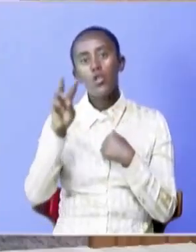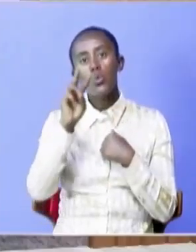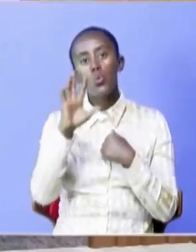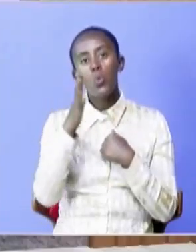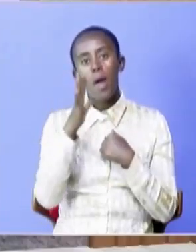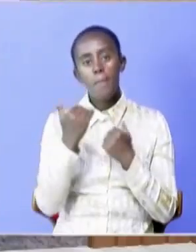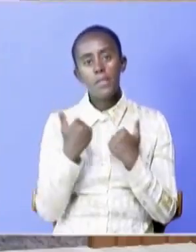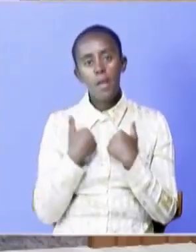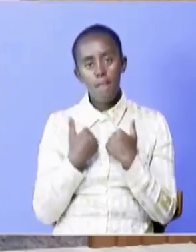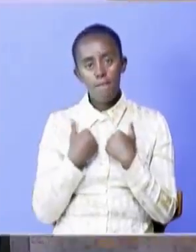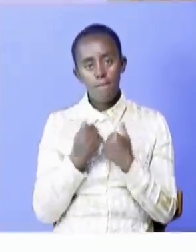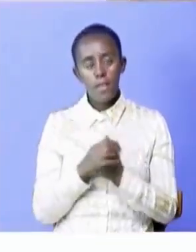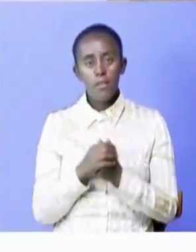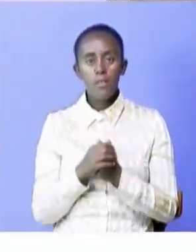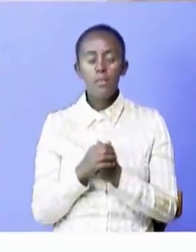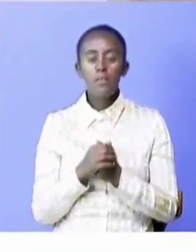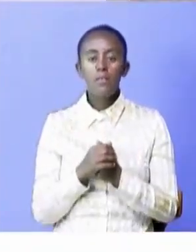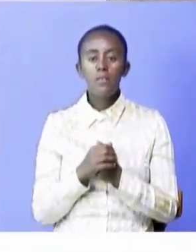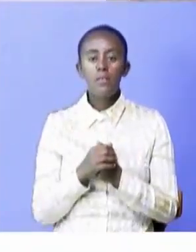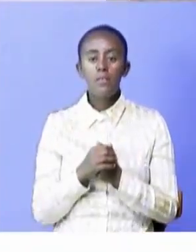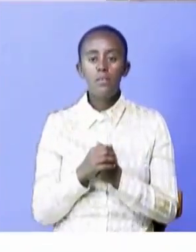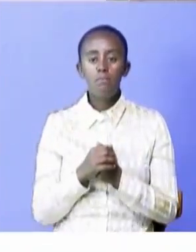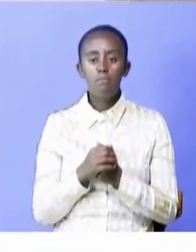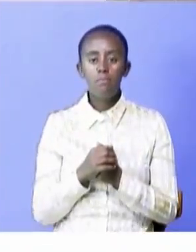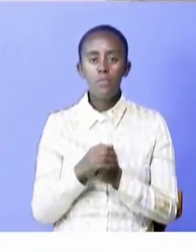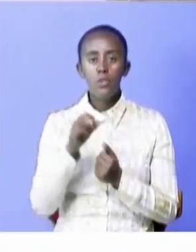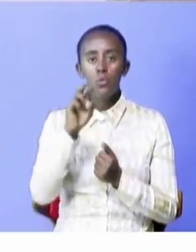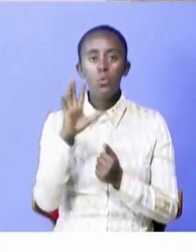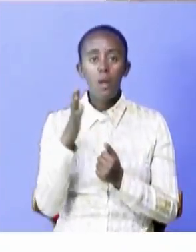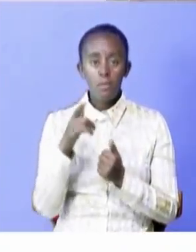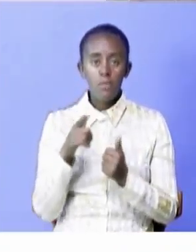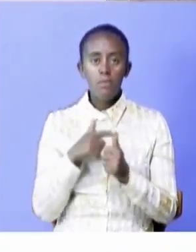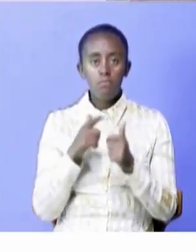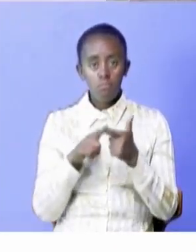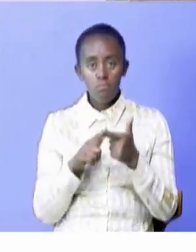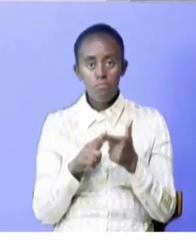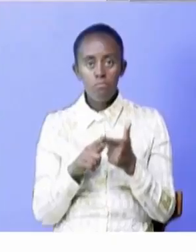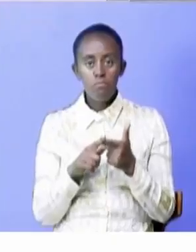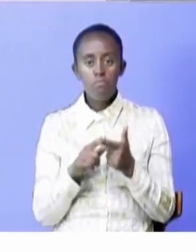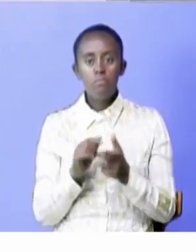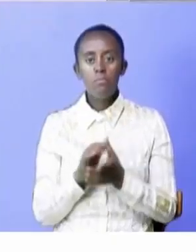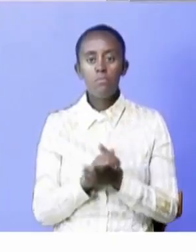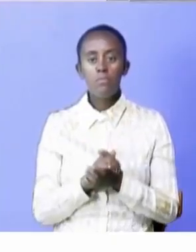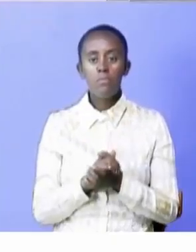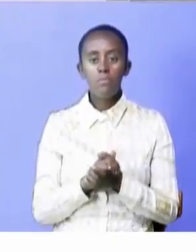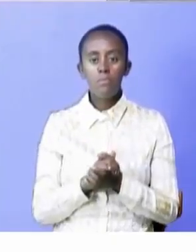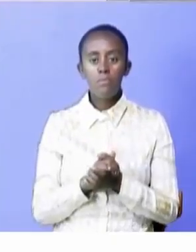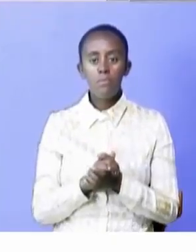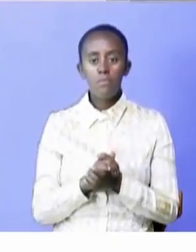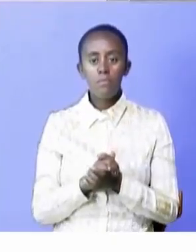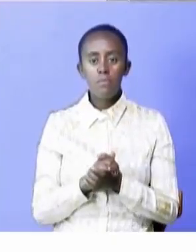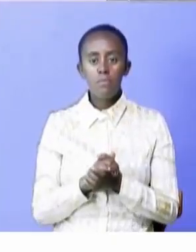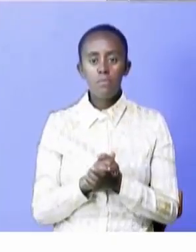types. We have two types. We separate them in two types. The first one is